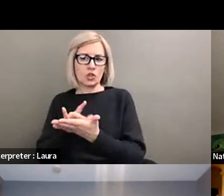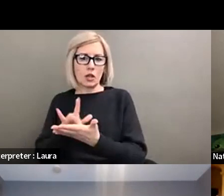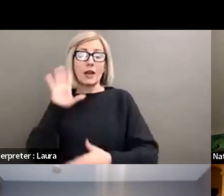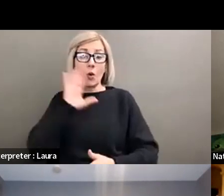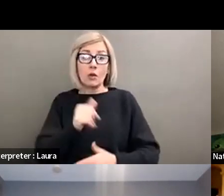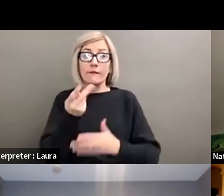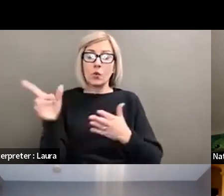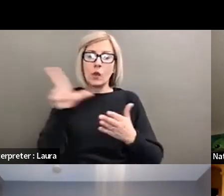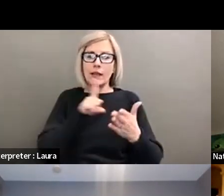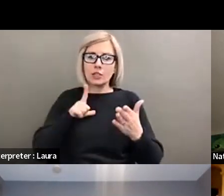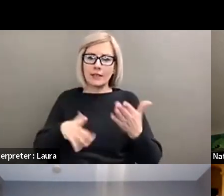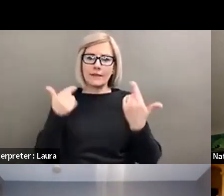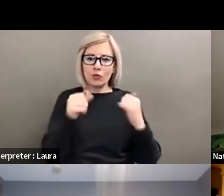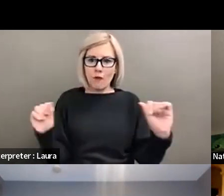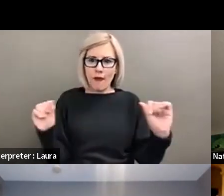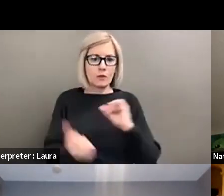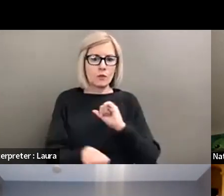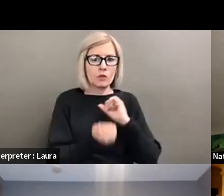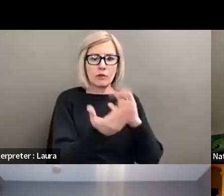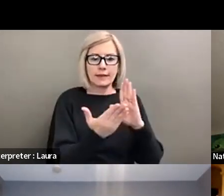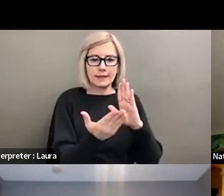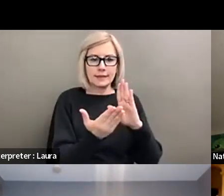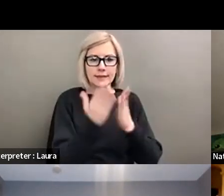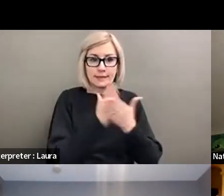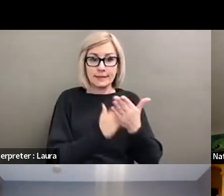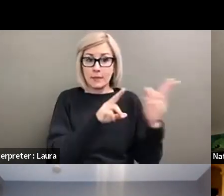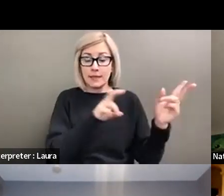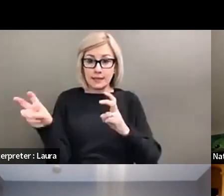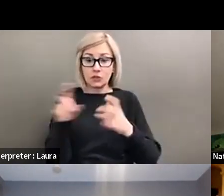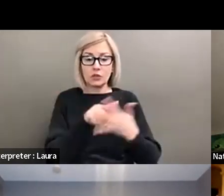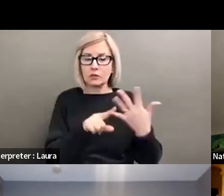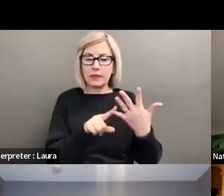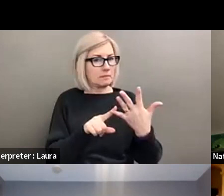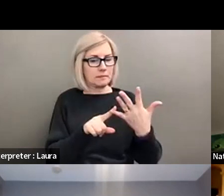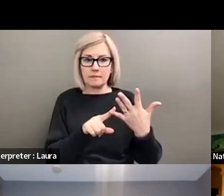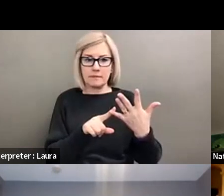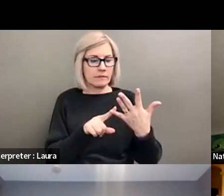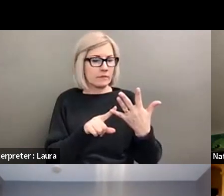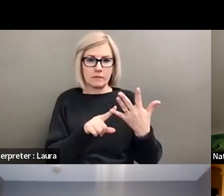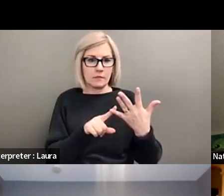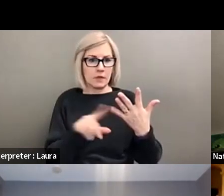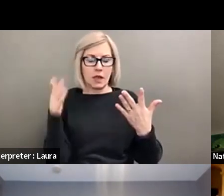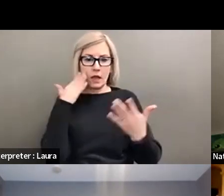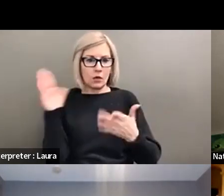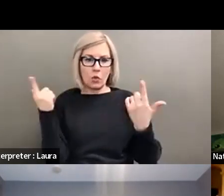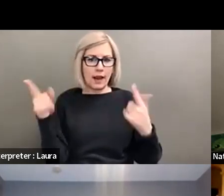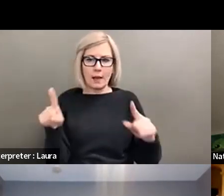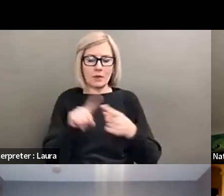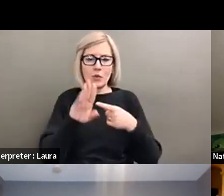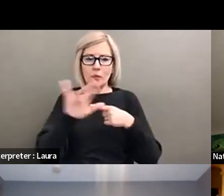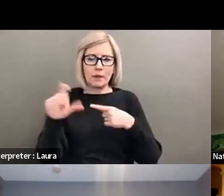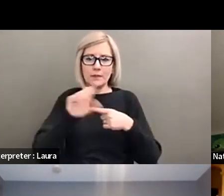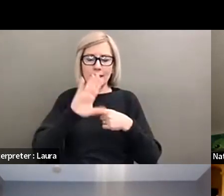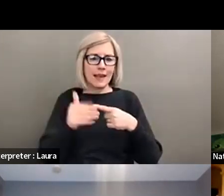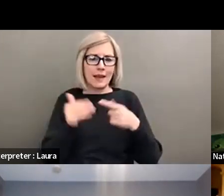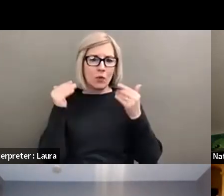couple legislators that have tried to address some of these issues, but I don't know what happened to those bills because they never